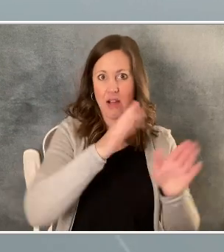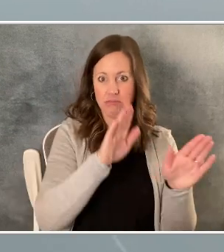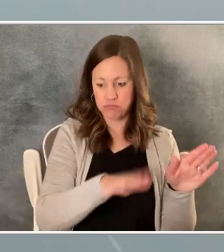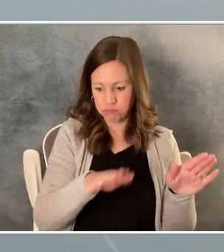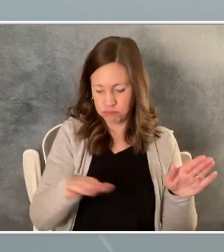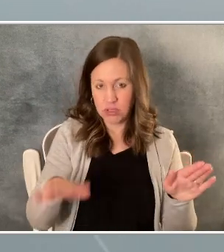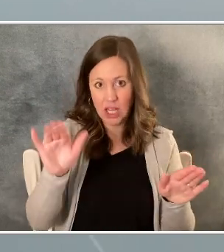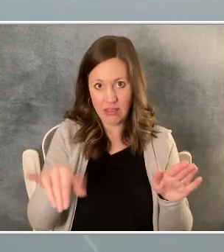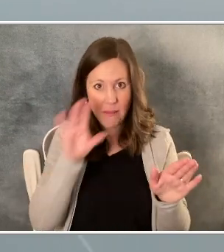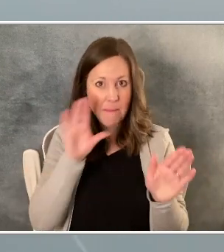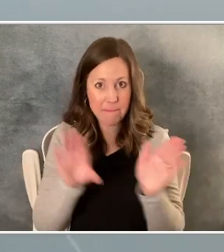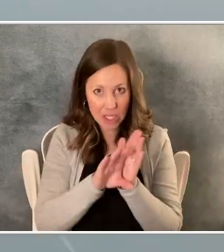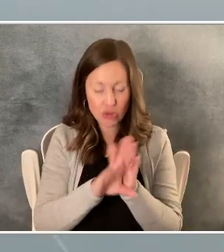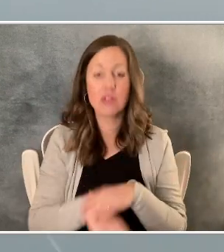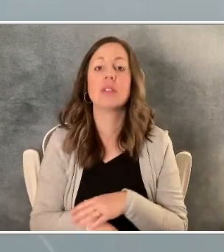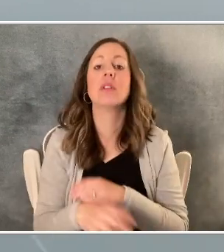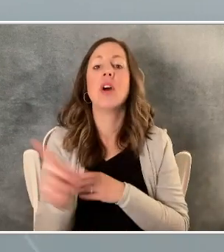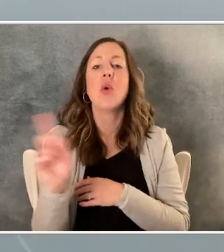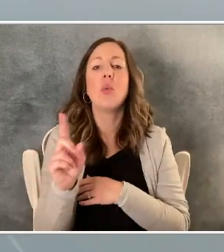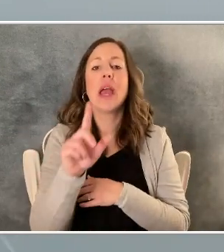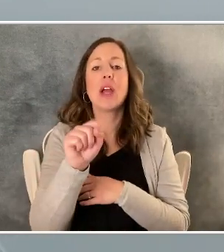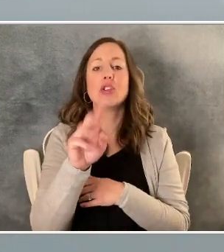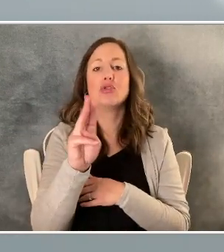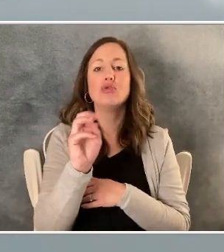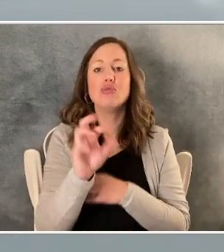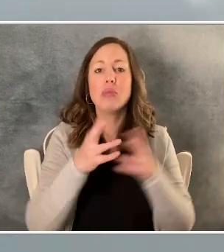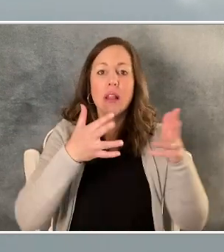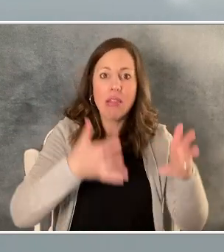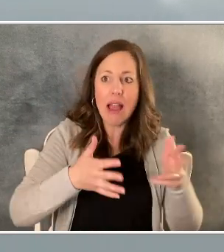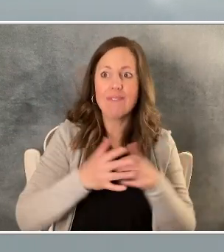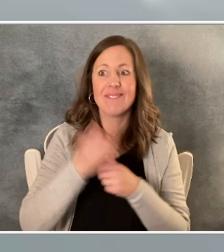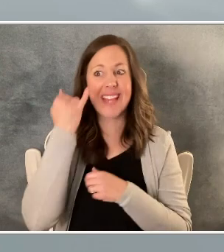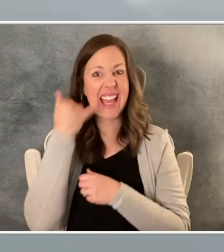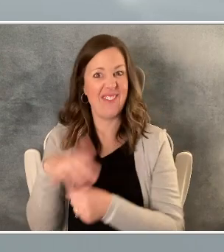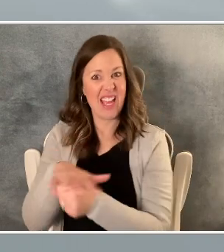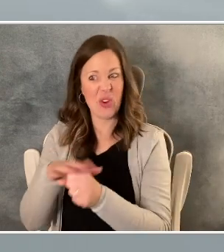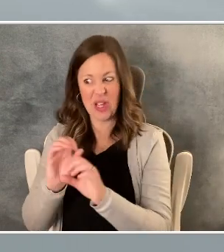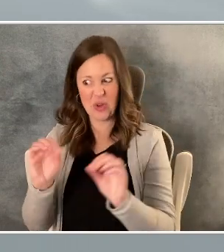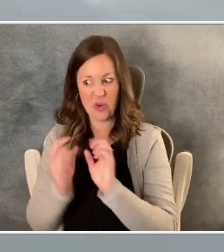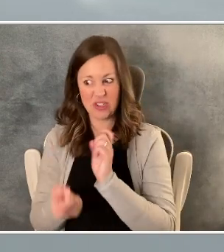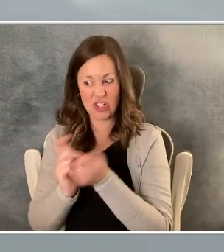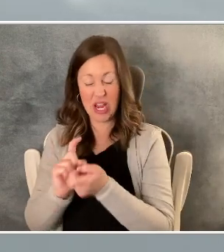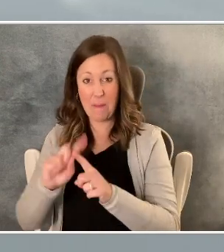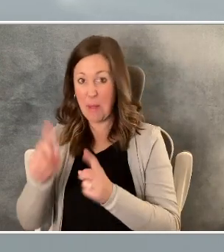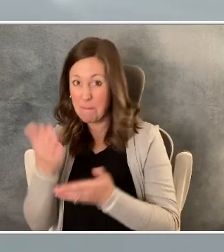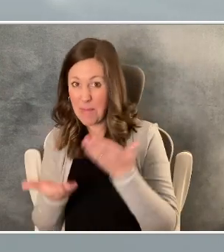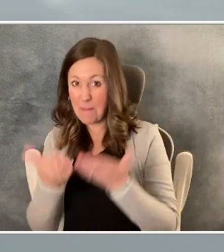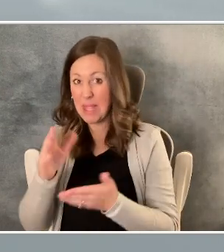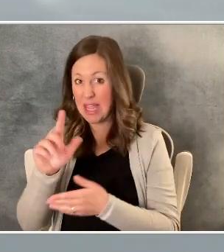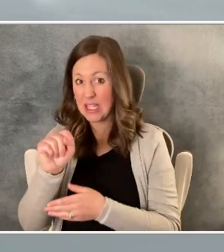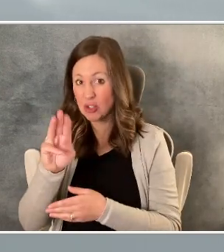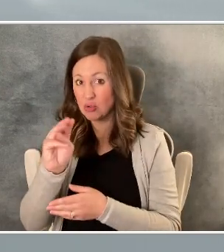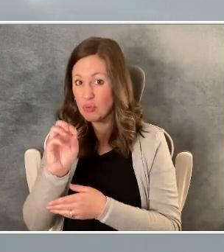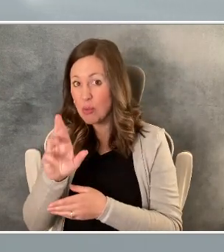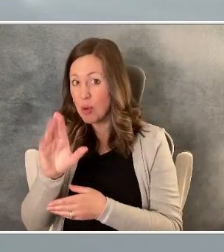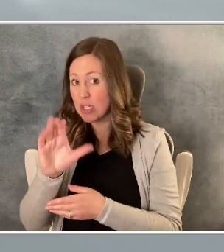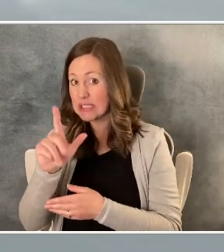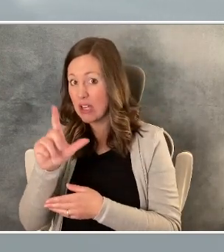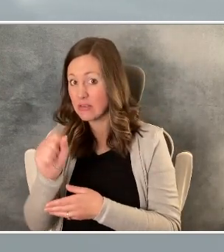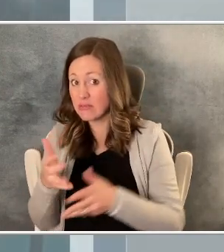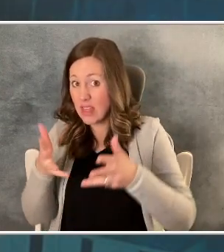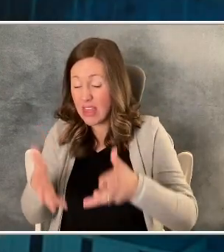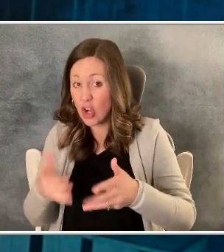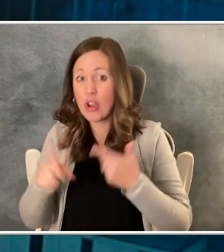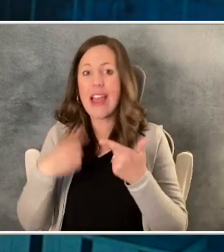and then an area at risk where we can't see any changes, but we know there could be tumor cells living in there. And then we create a volumetric